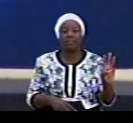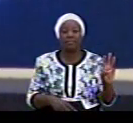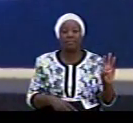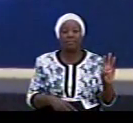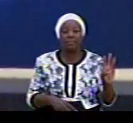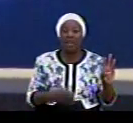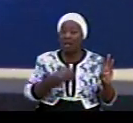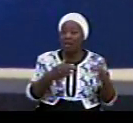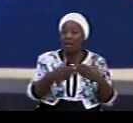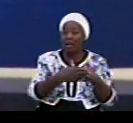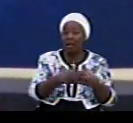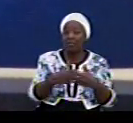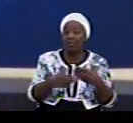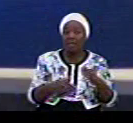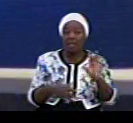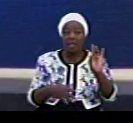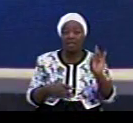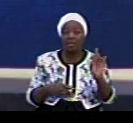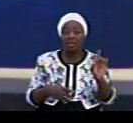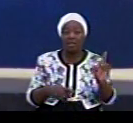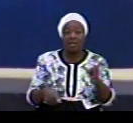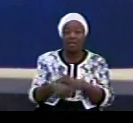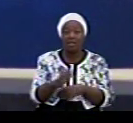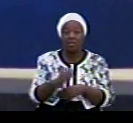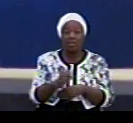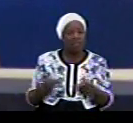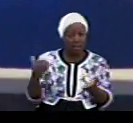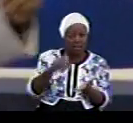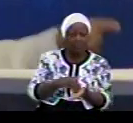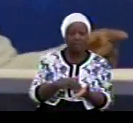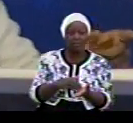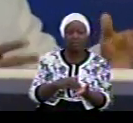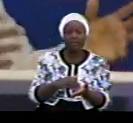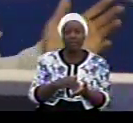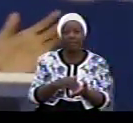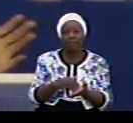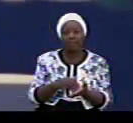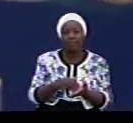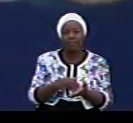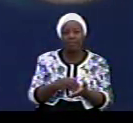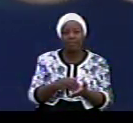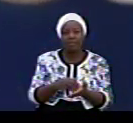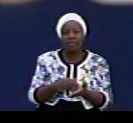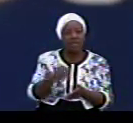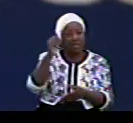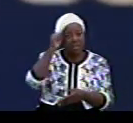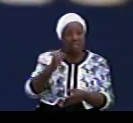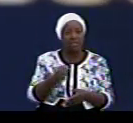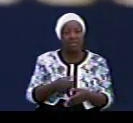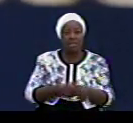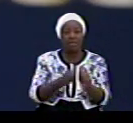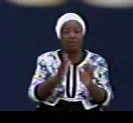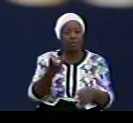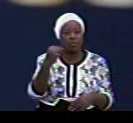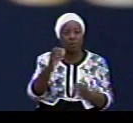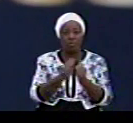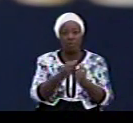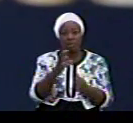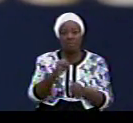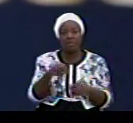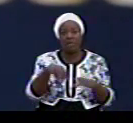And after 8 days, again, his disciples were within the